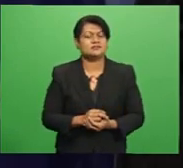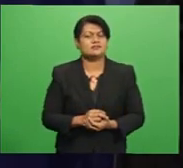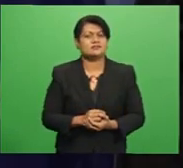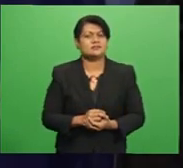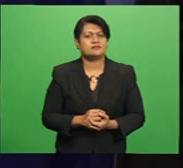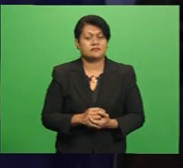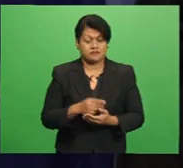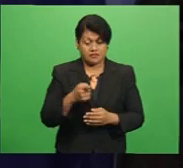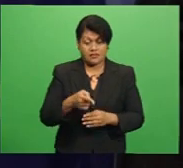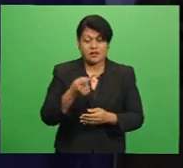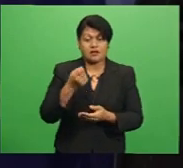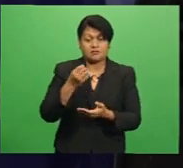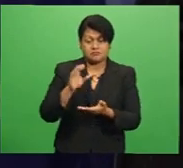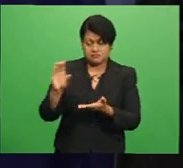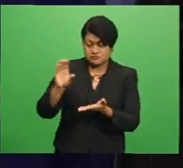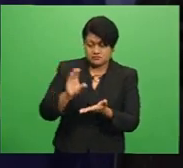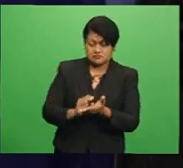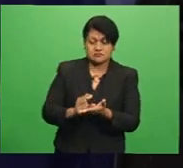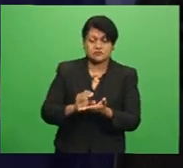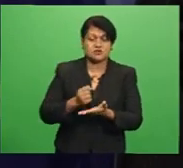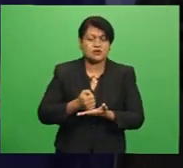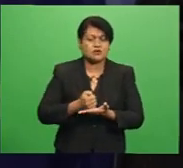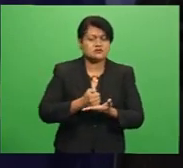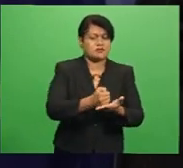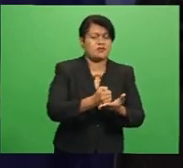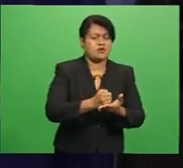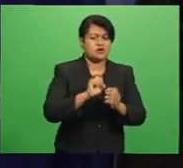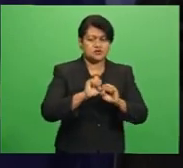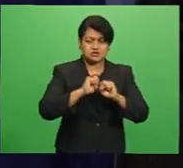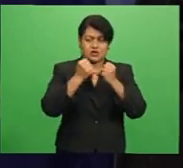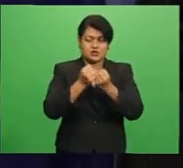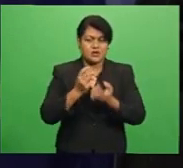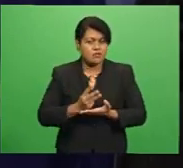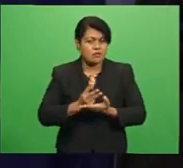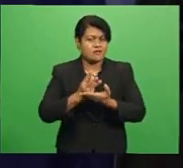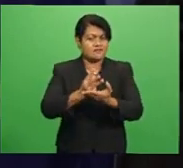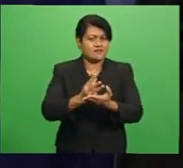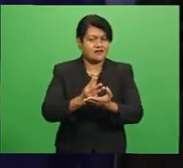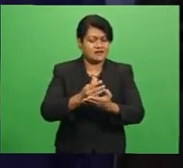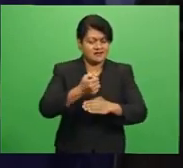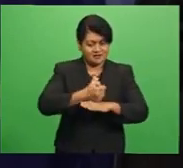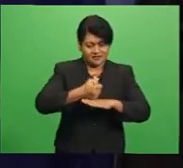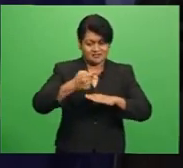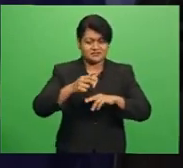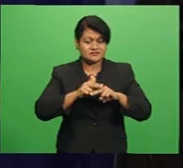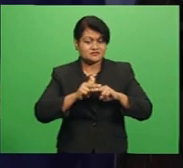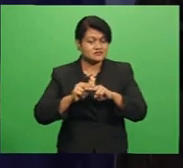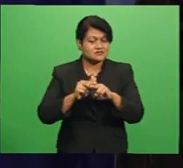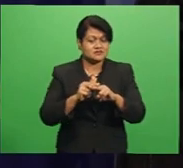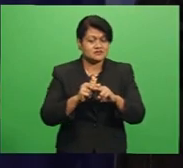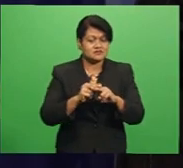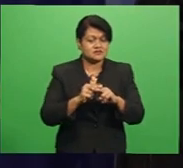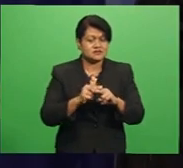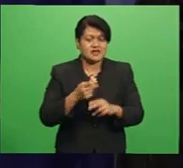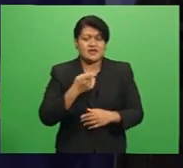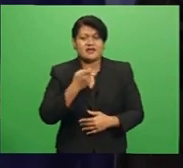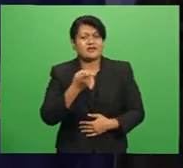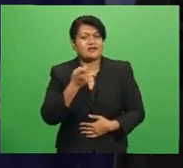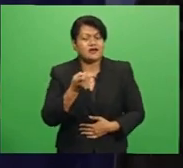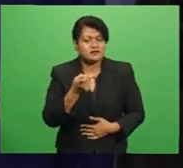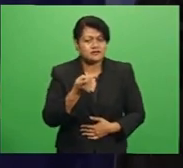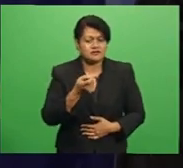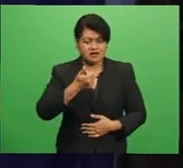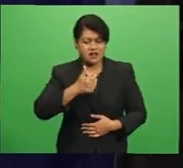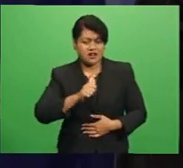These funds will be used to support social welfare payments through the government of Fiji's poverty benefit scheme, care and protection allowance, and